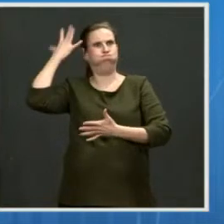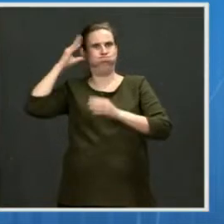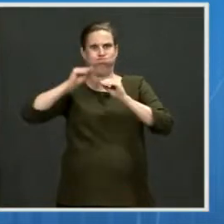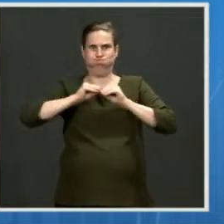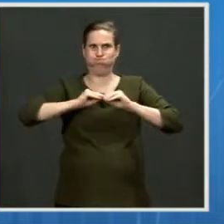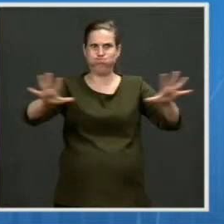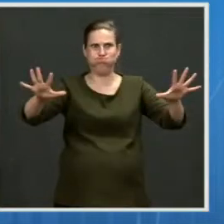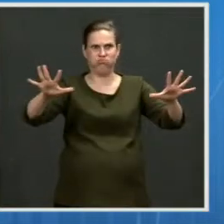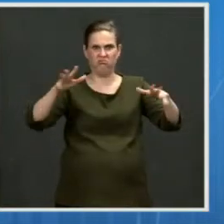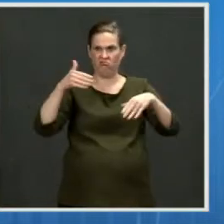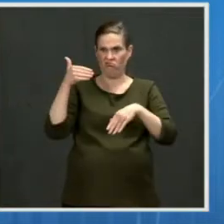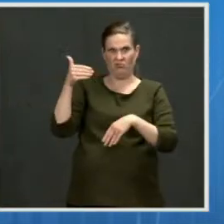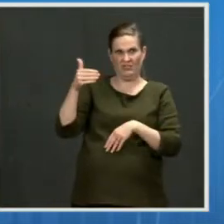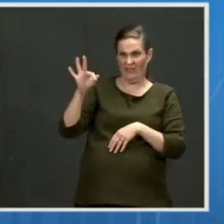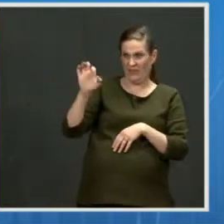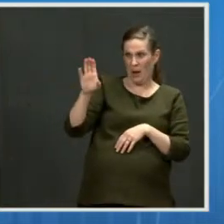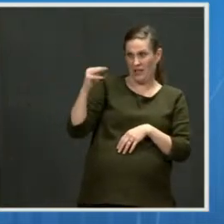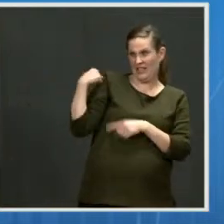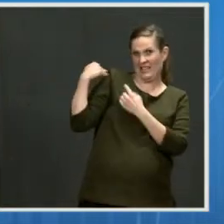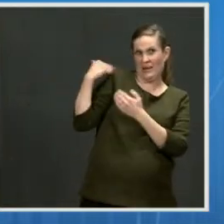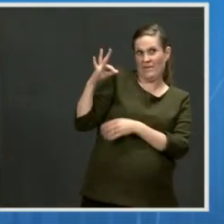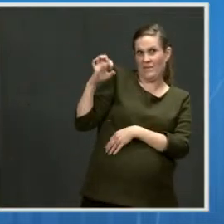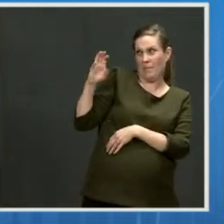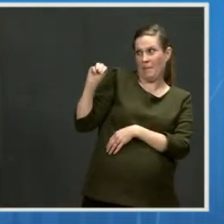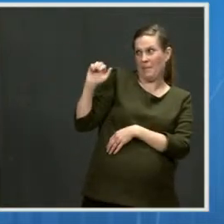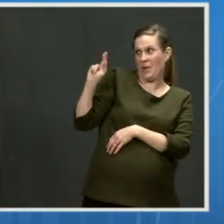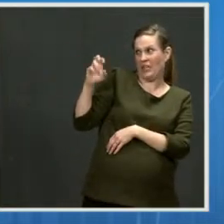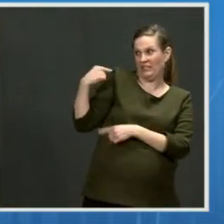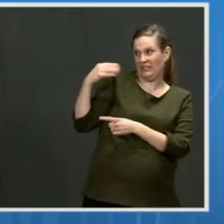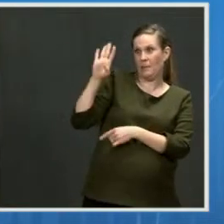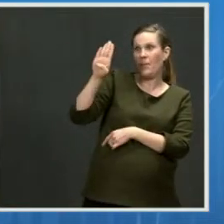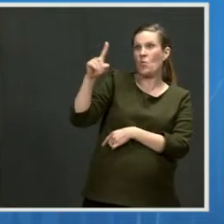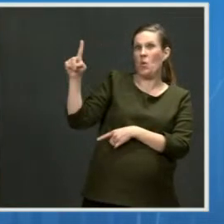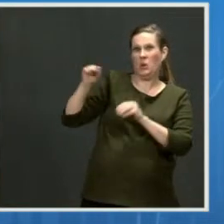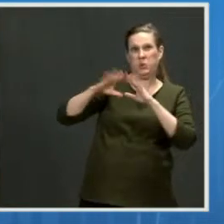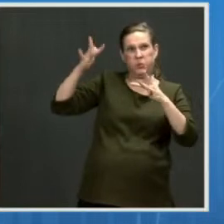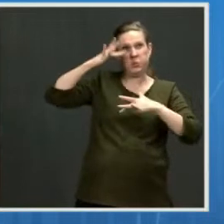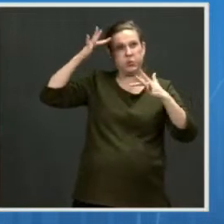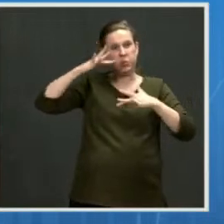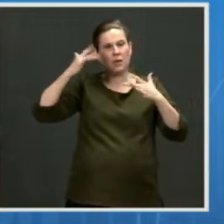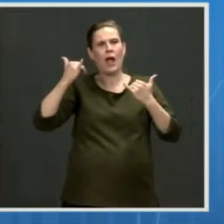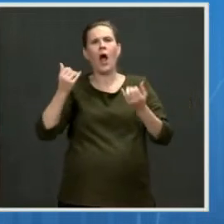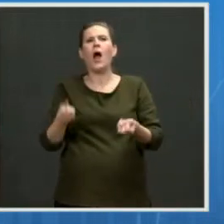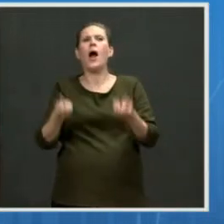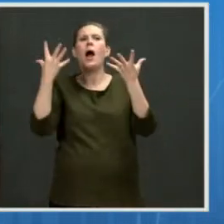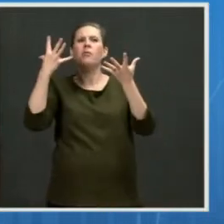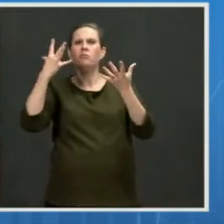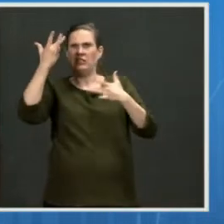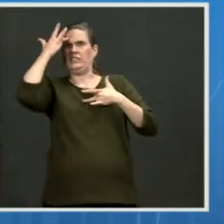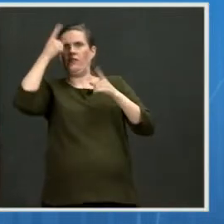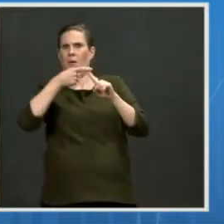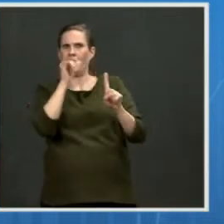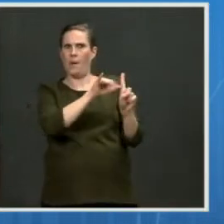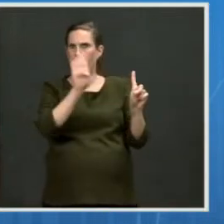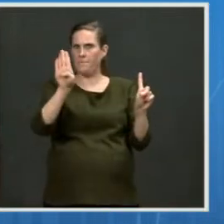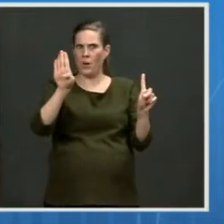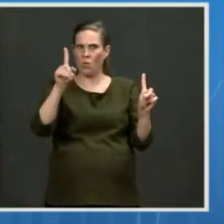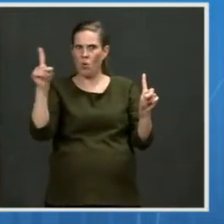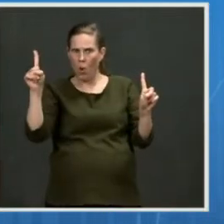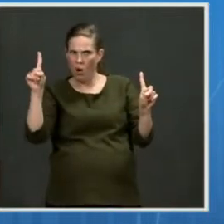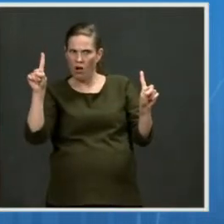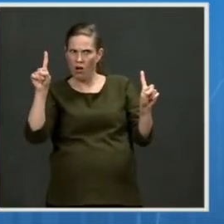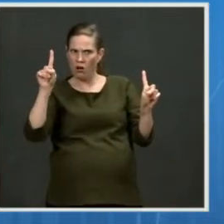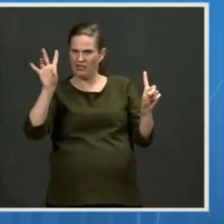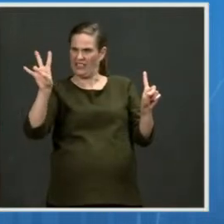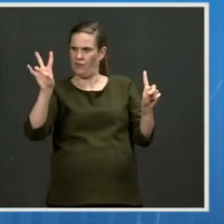of the increase in cases do you attribute to that variant? And then secondly, we've heard a lot from you about the importance of governors keeping